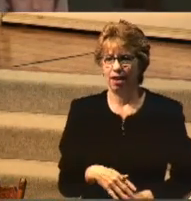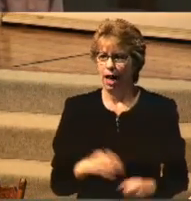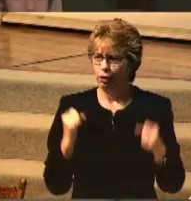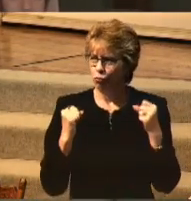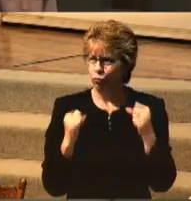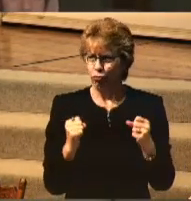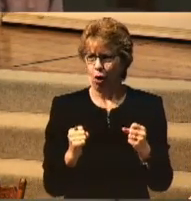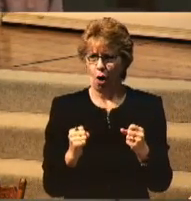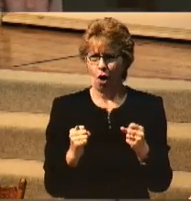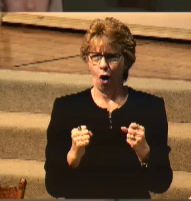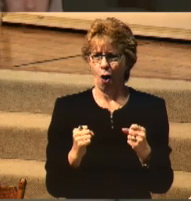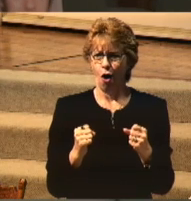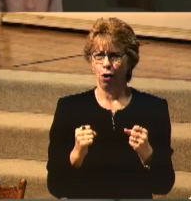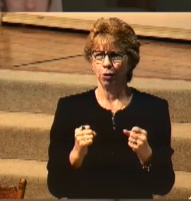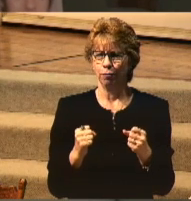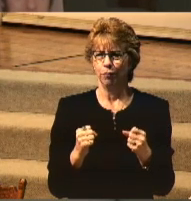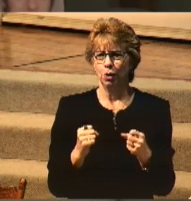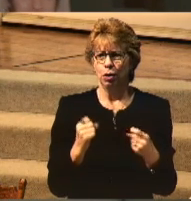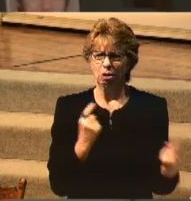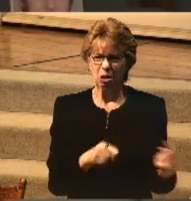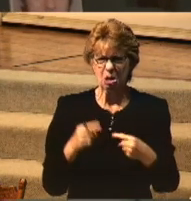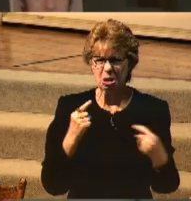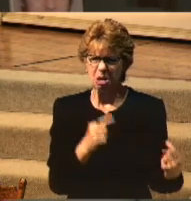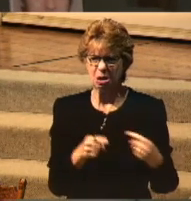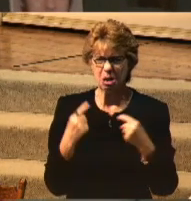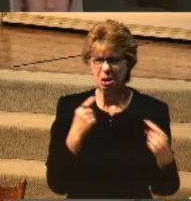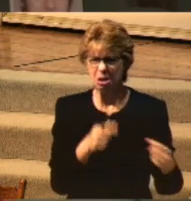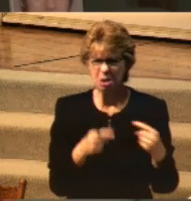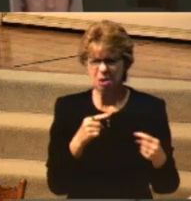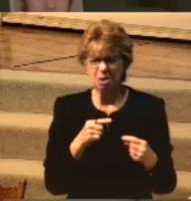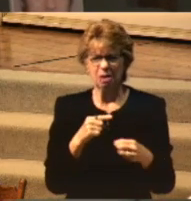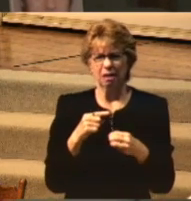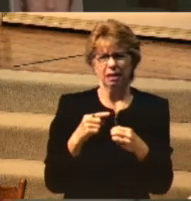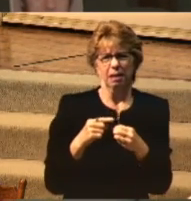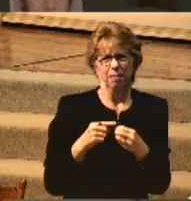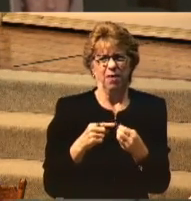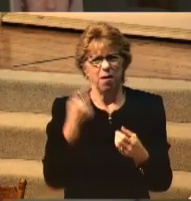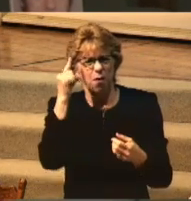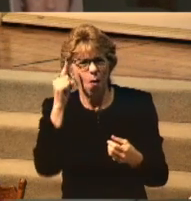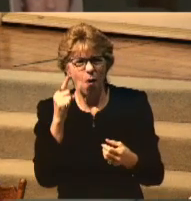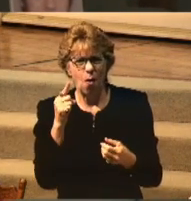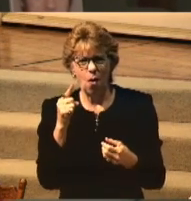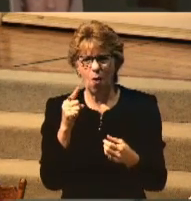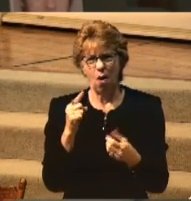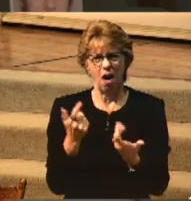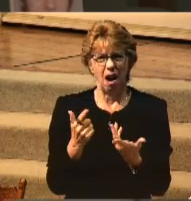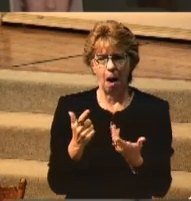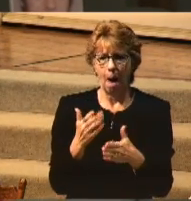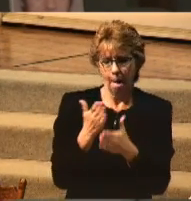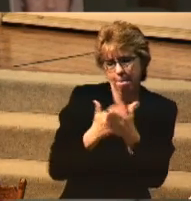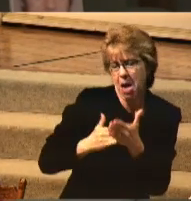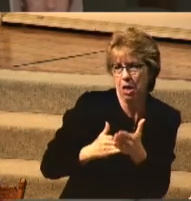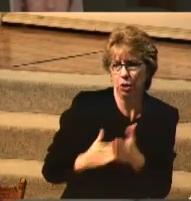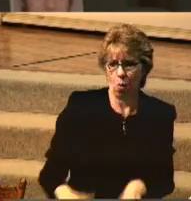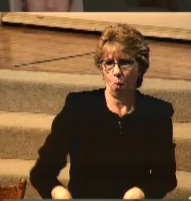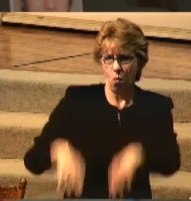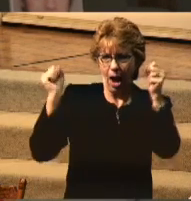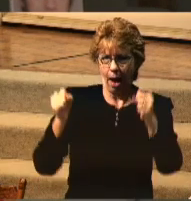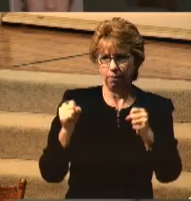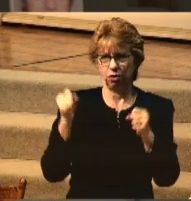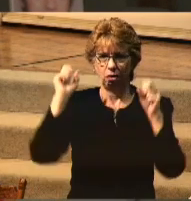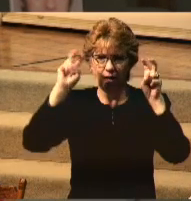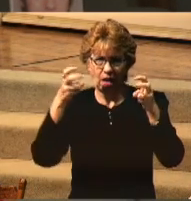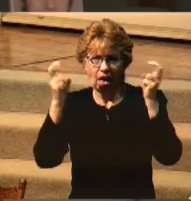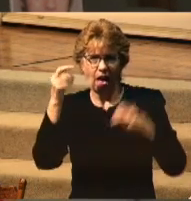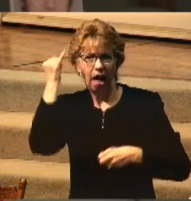one of the strongest arguments against a partial rapture theory. Some people say, well, some people are going